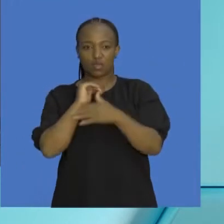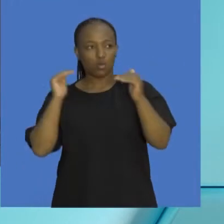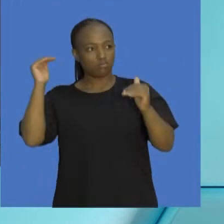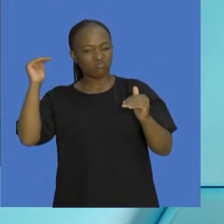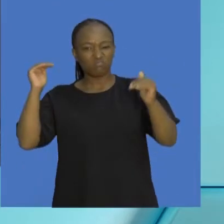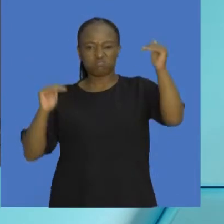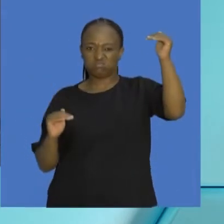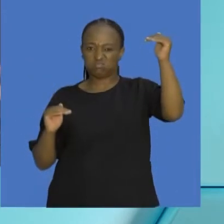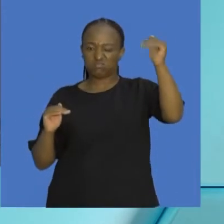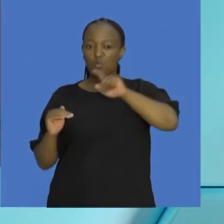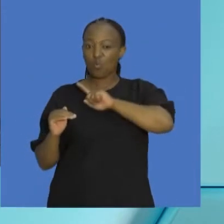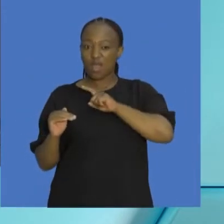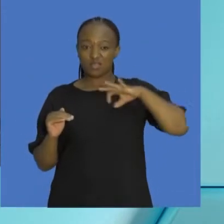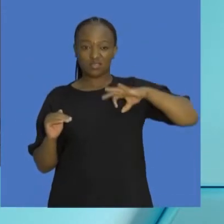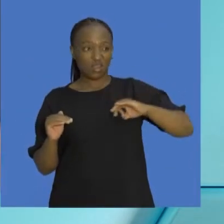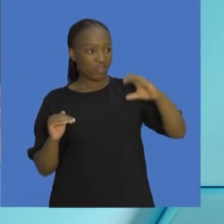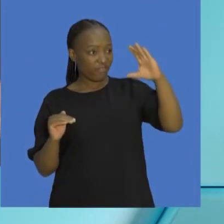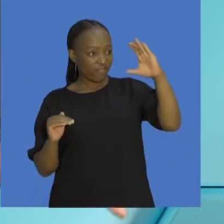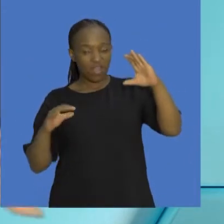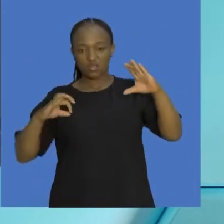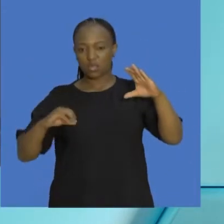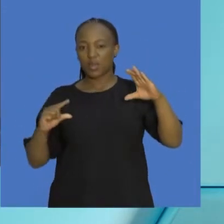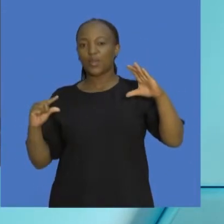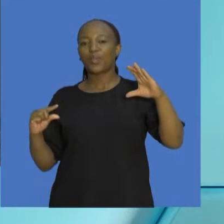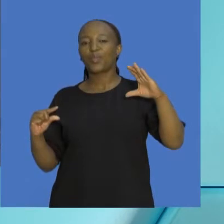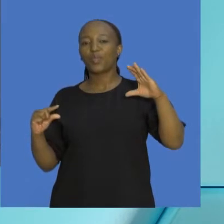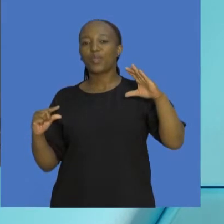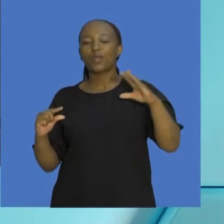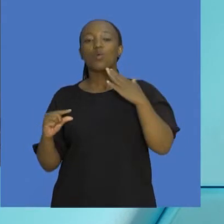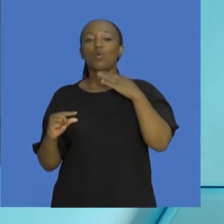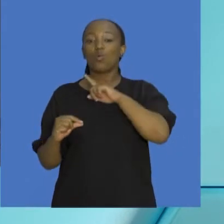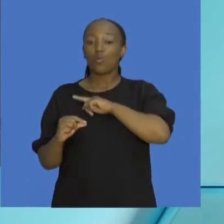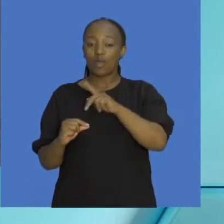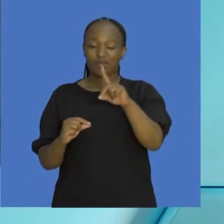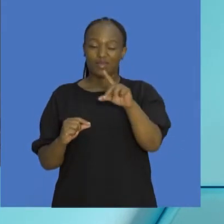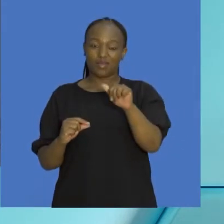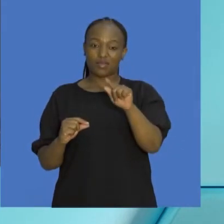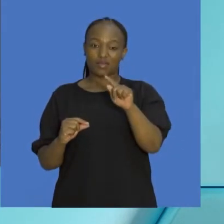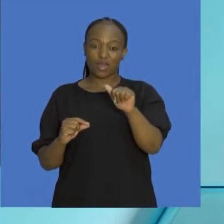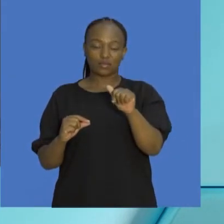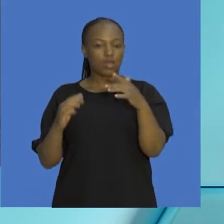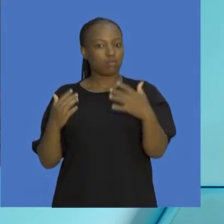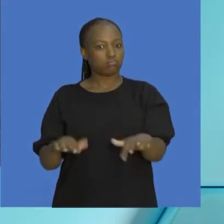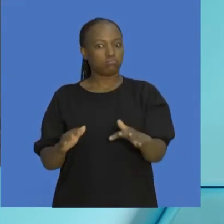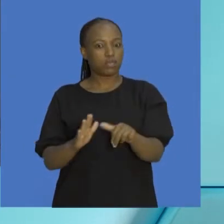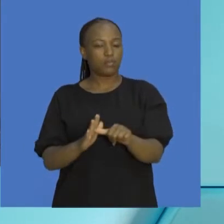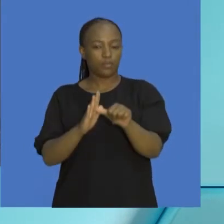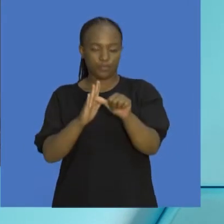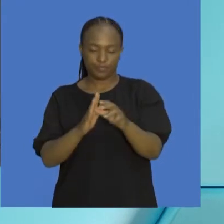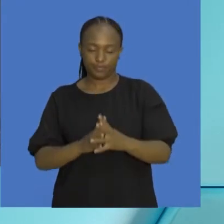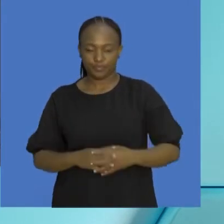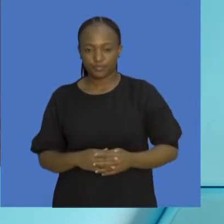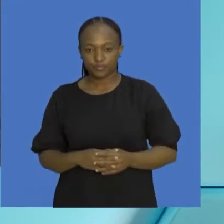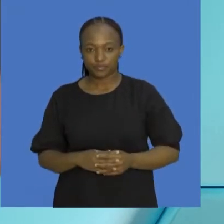which causes lots of inequalities based on data. Okay, so data is very important.